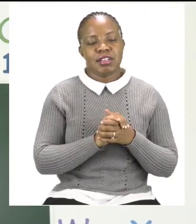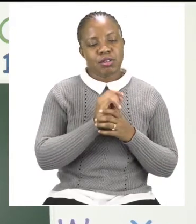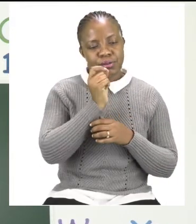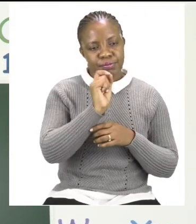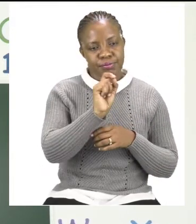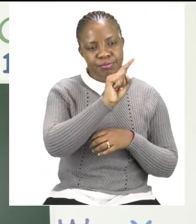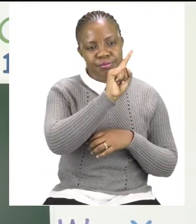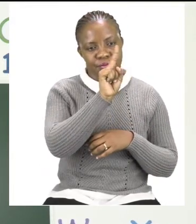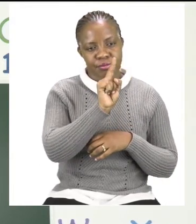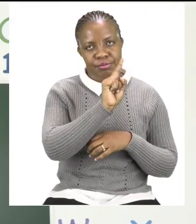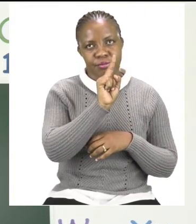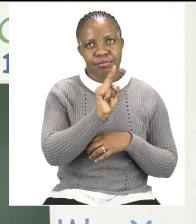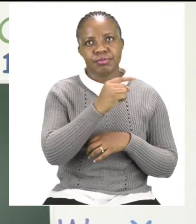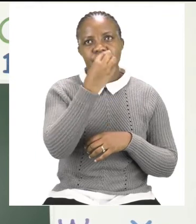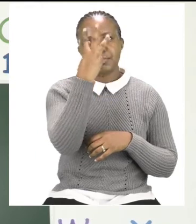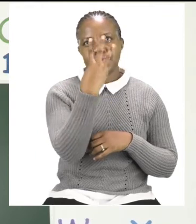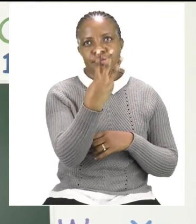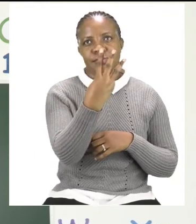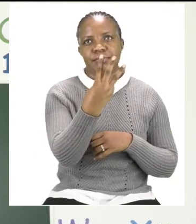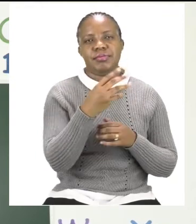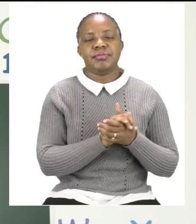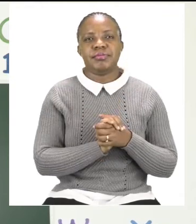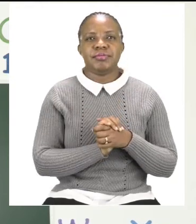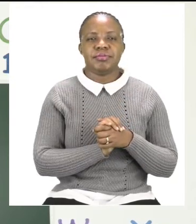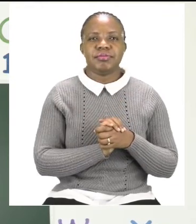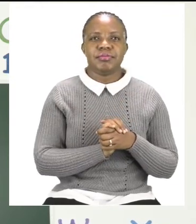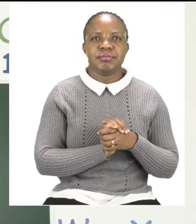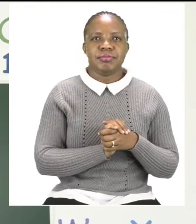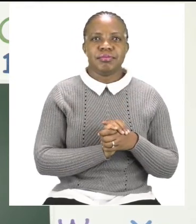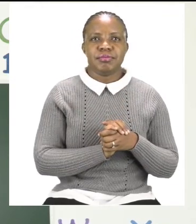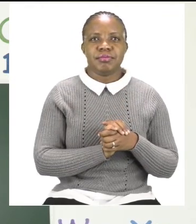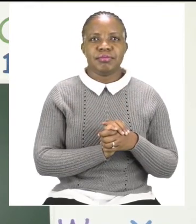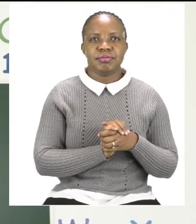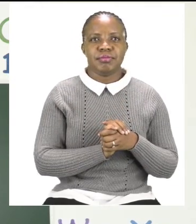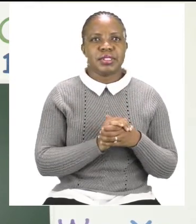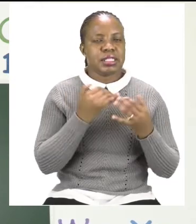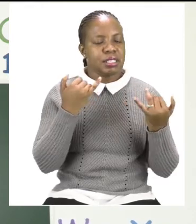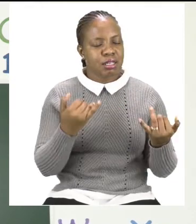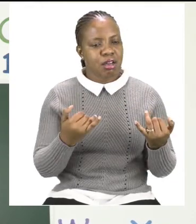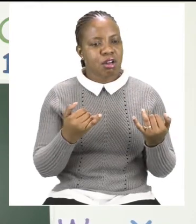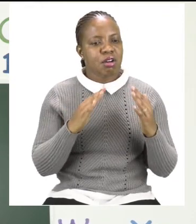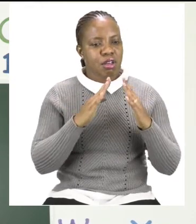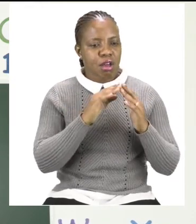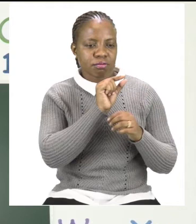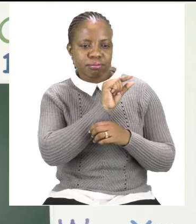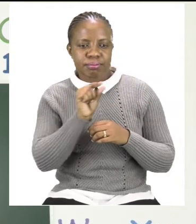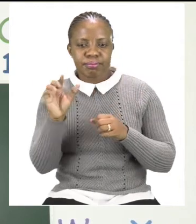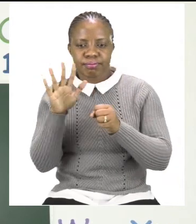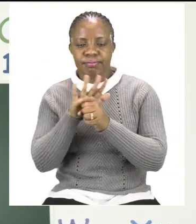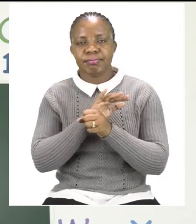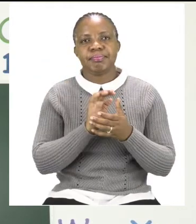a 3. And now that part of our house is done. The next